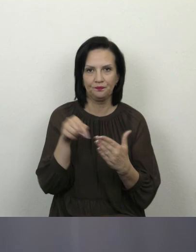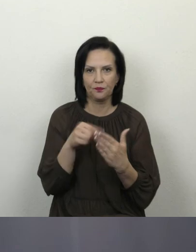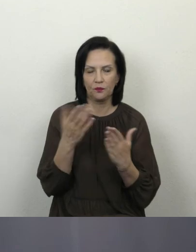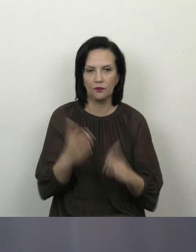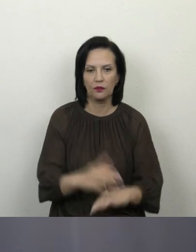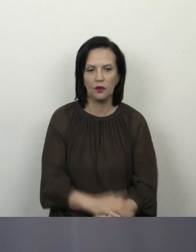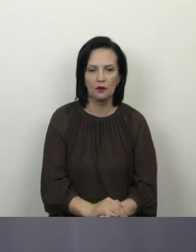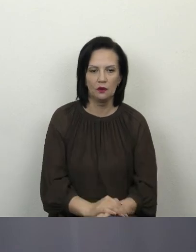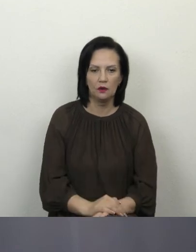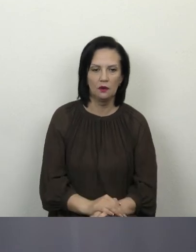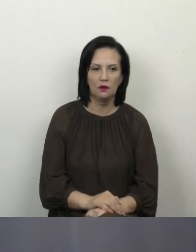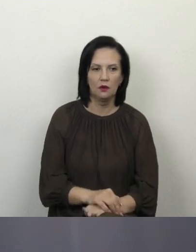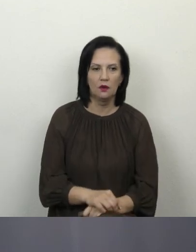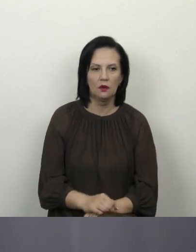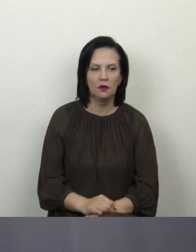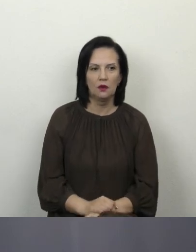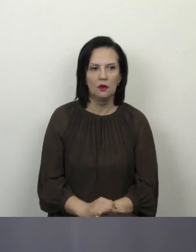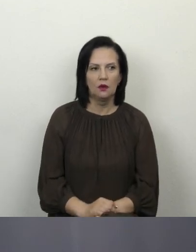was the following.